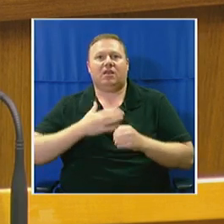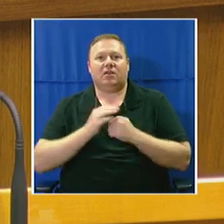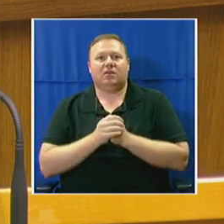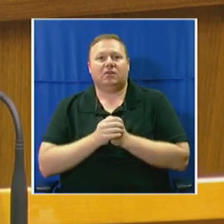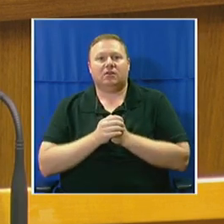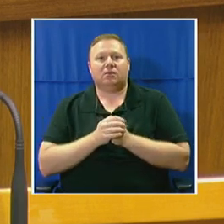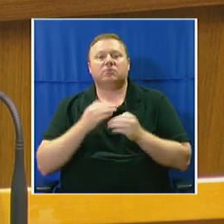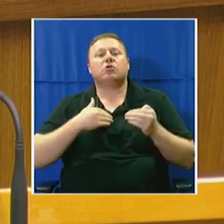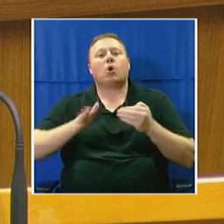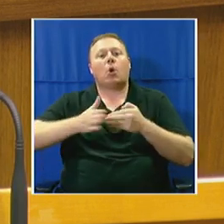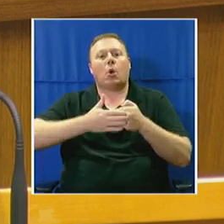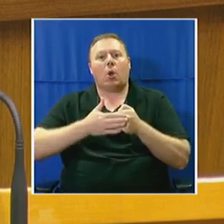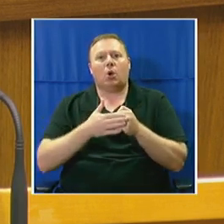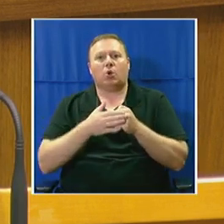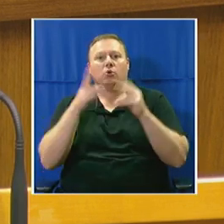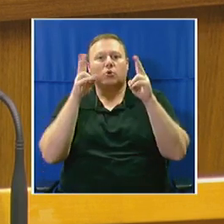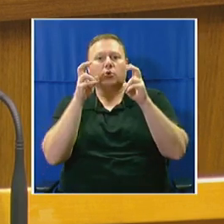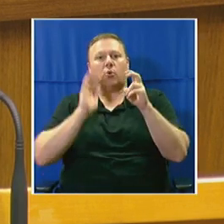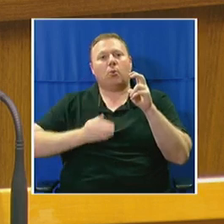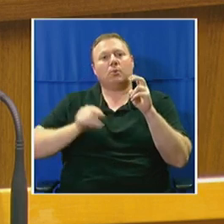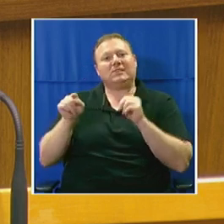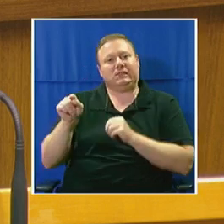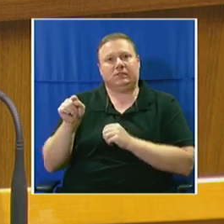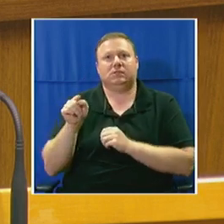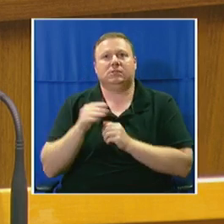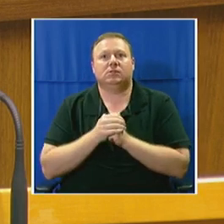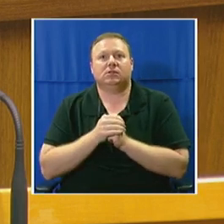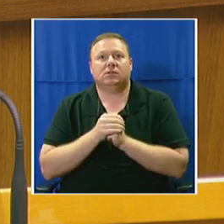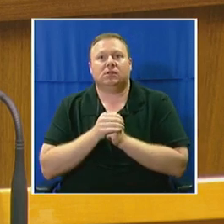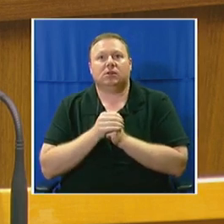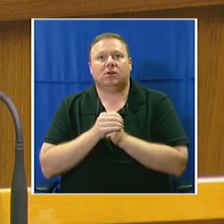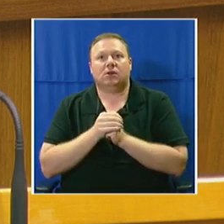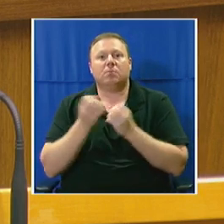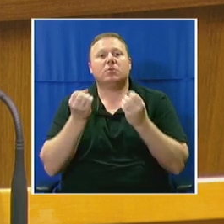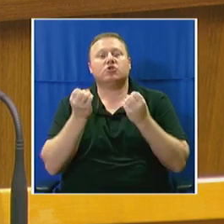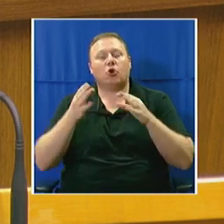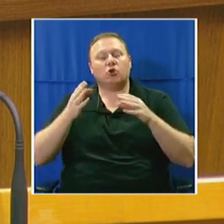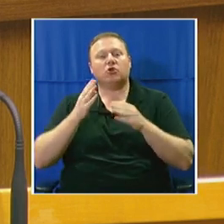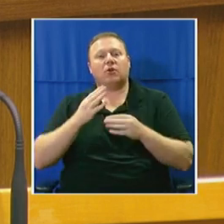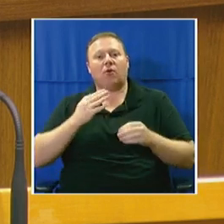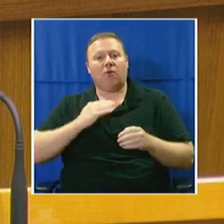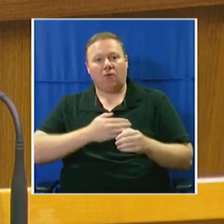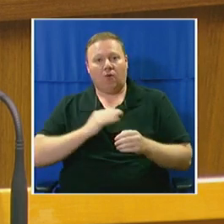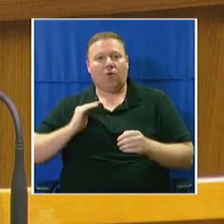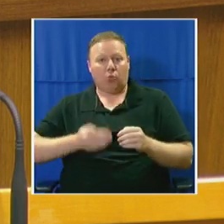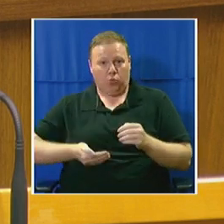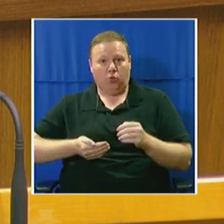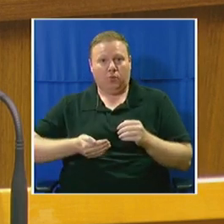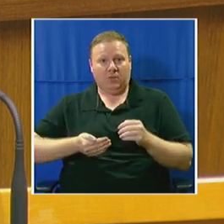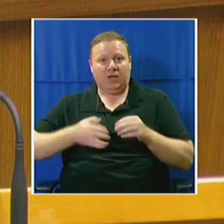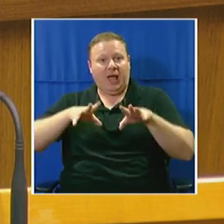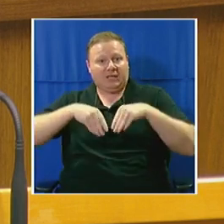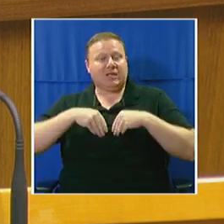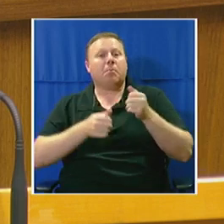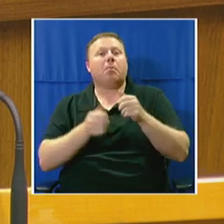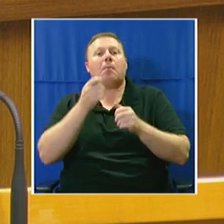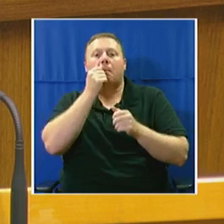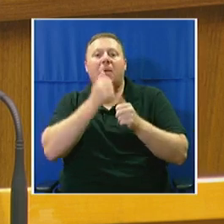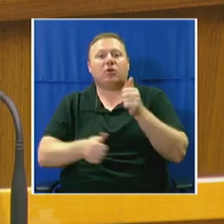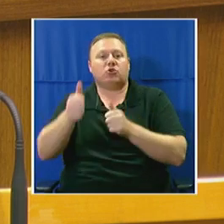public it must not be that women still feel unsafe even public spaces where they should feel safe but I'll close by